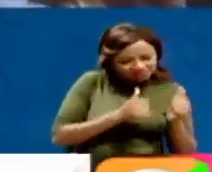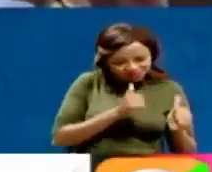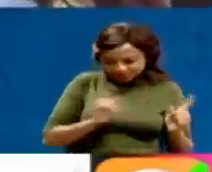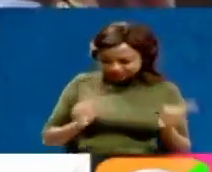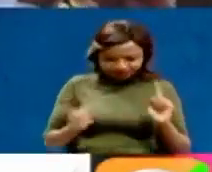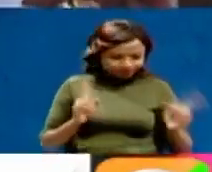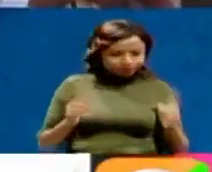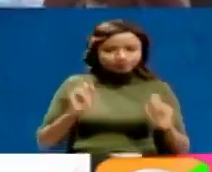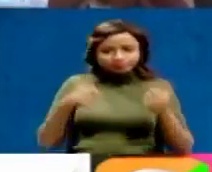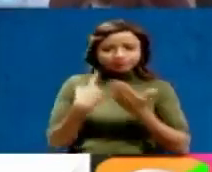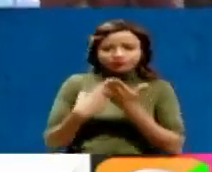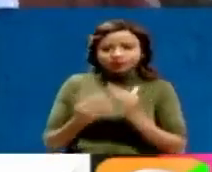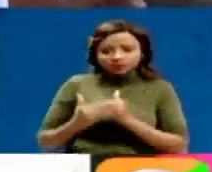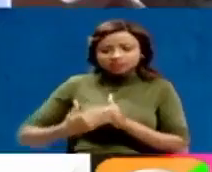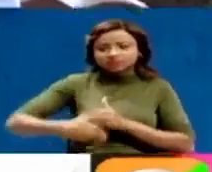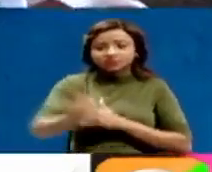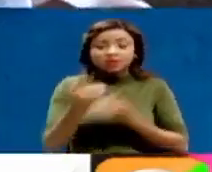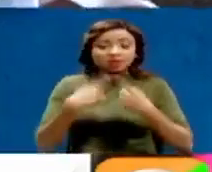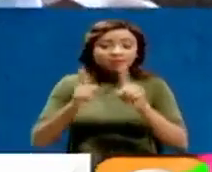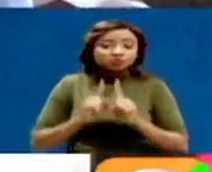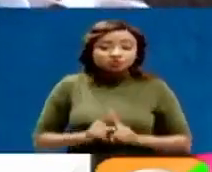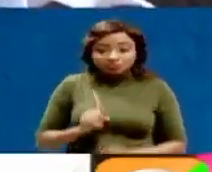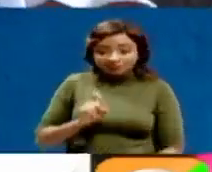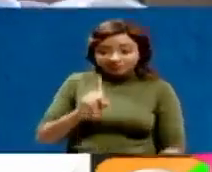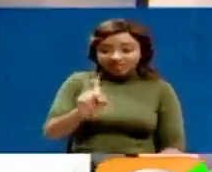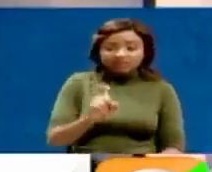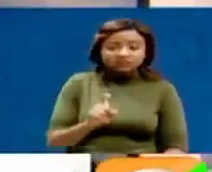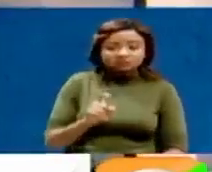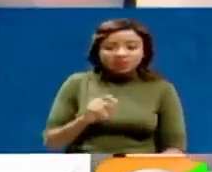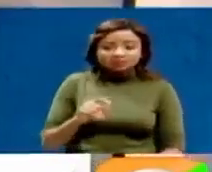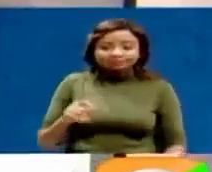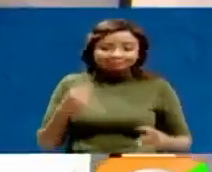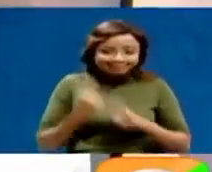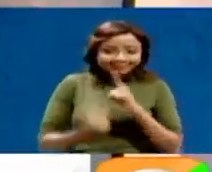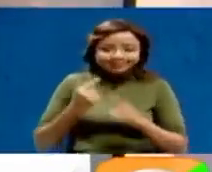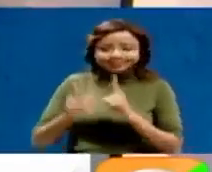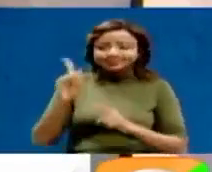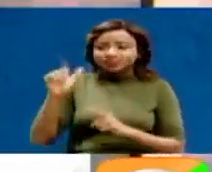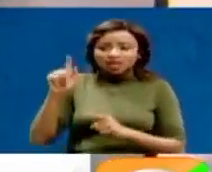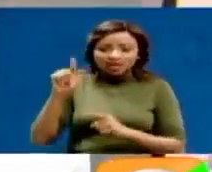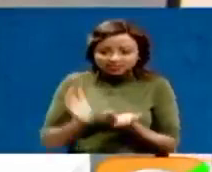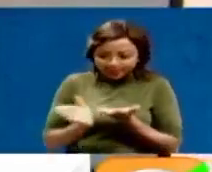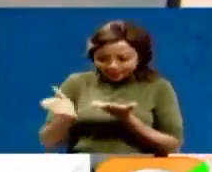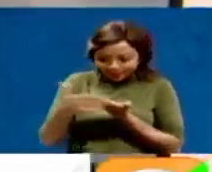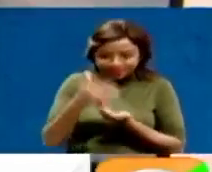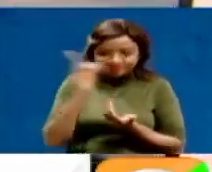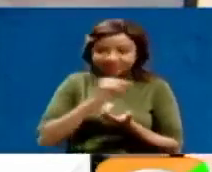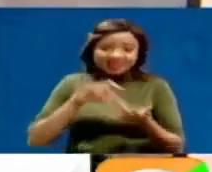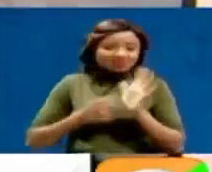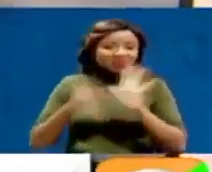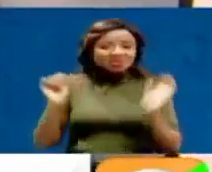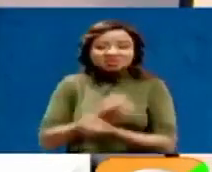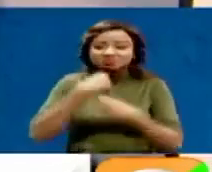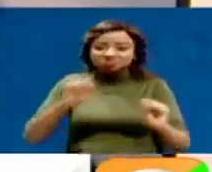be a key talking point in the days to come. But even for viruses for which many years of data are available, it may not be possible